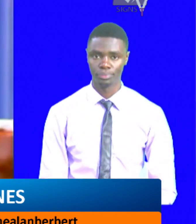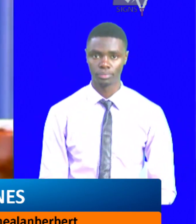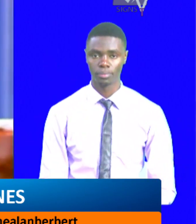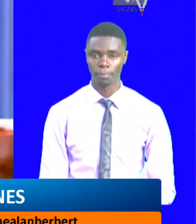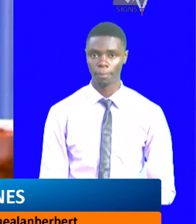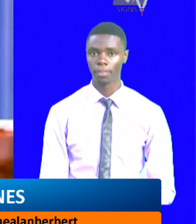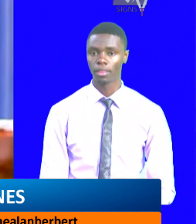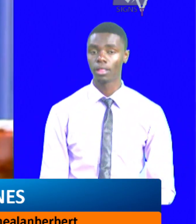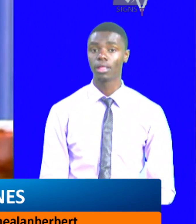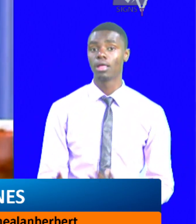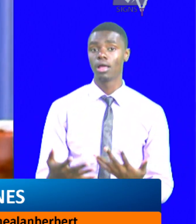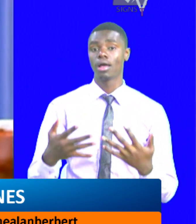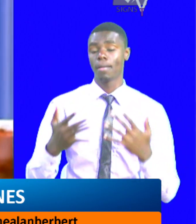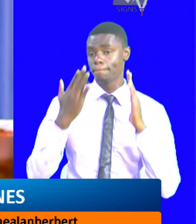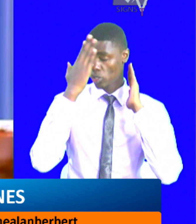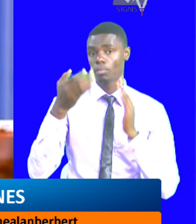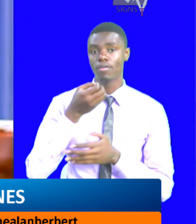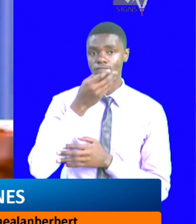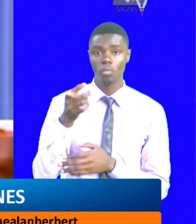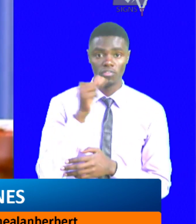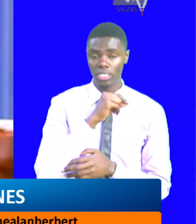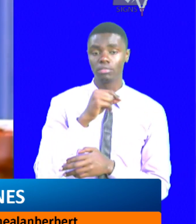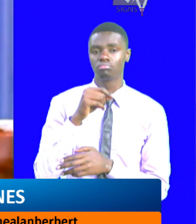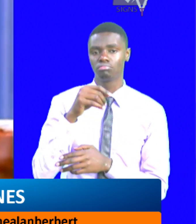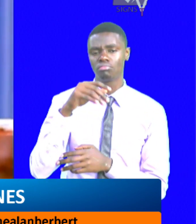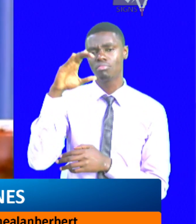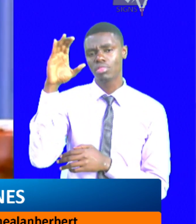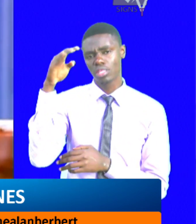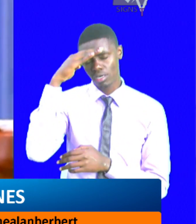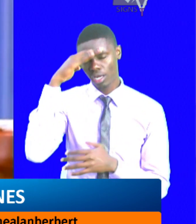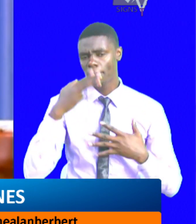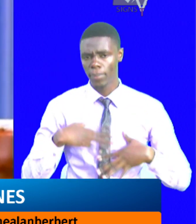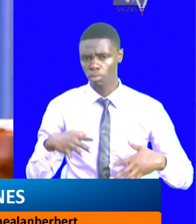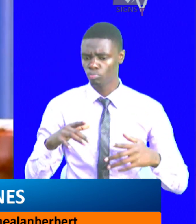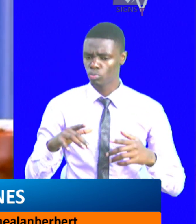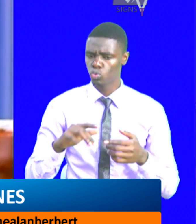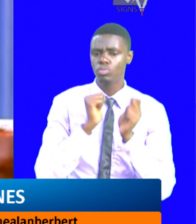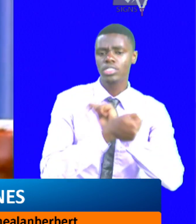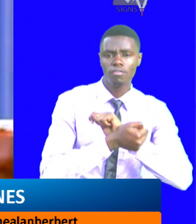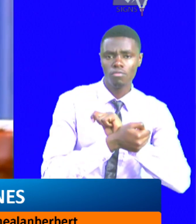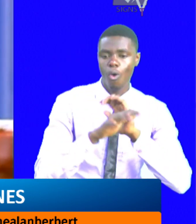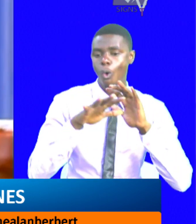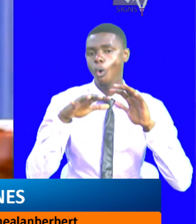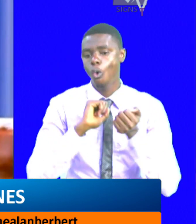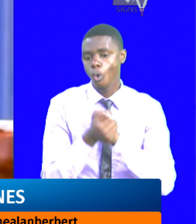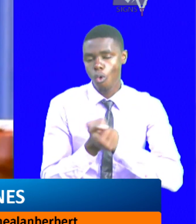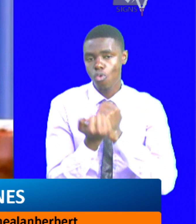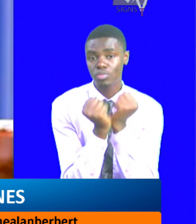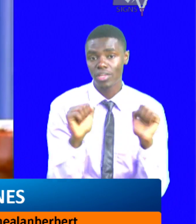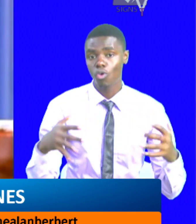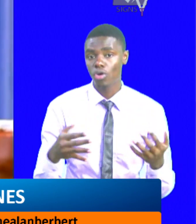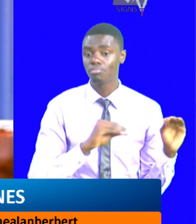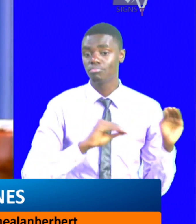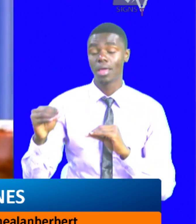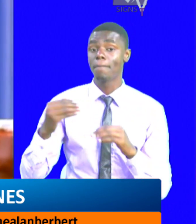Vile waskofu aliwaambia wale walevi waokoke ama wahame. Hata